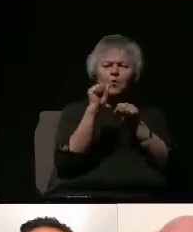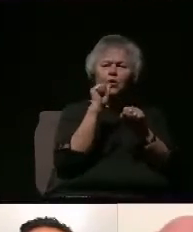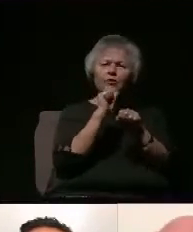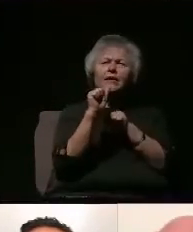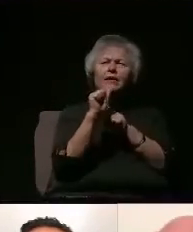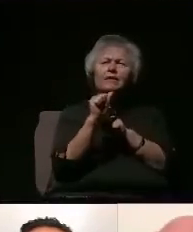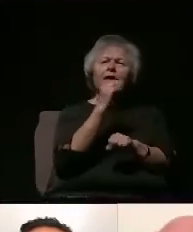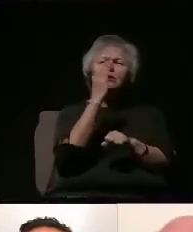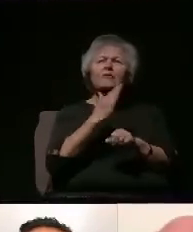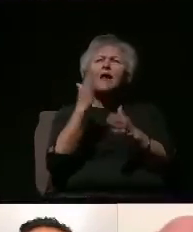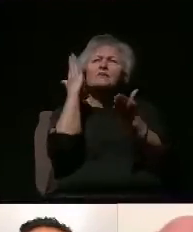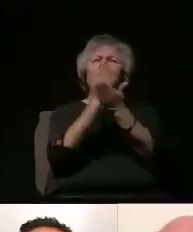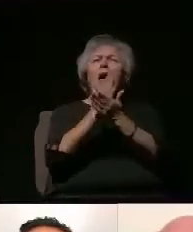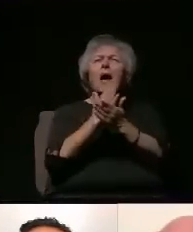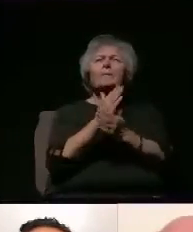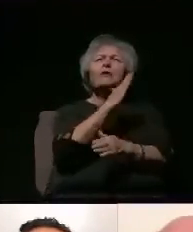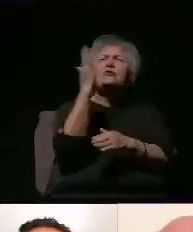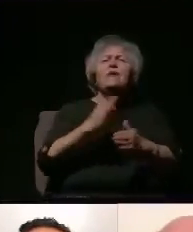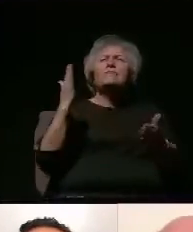stop working.